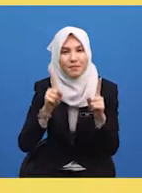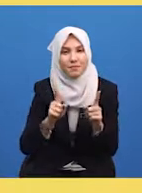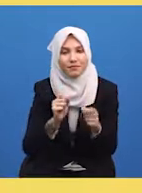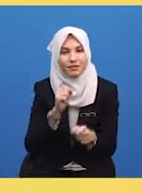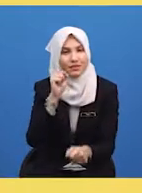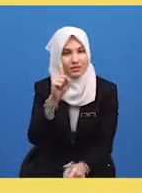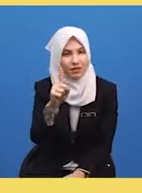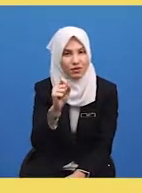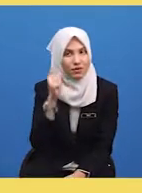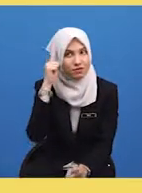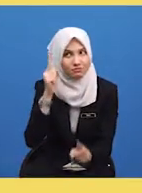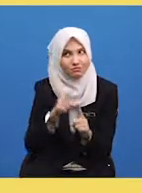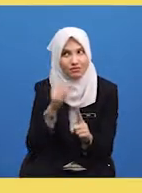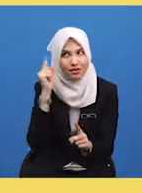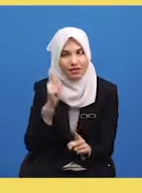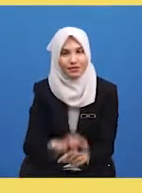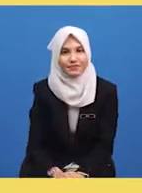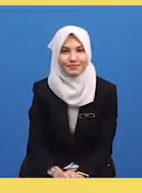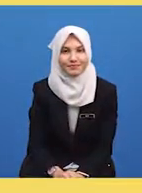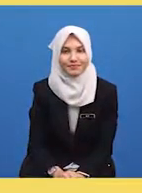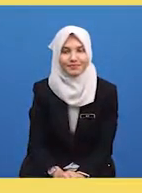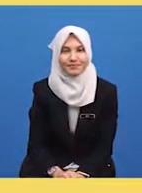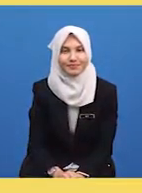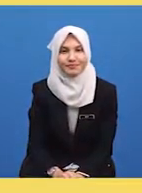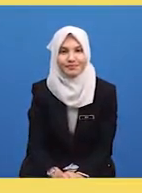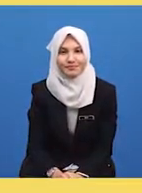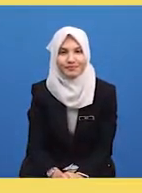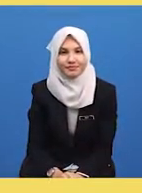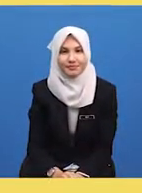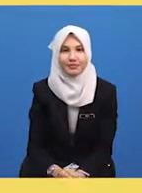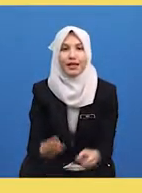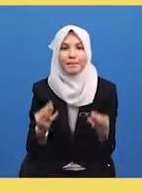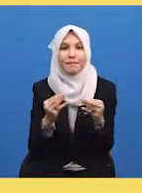Meet anyone in real life that you met online.